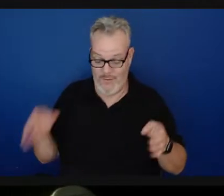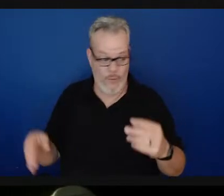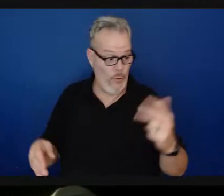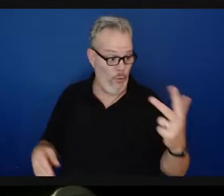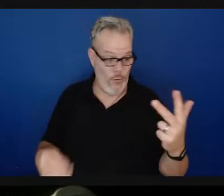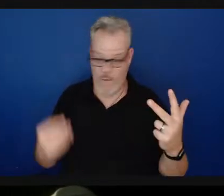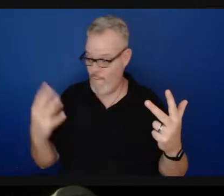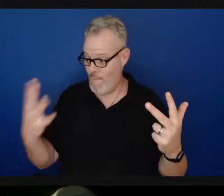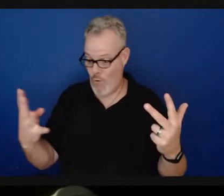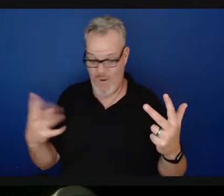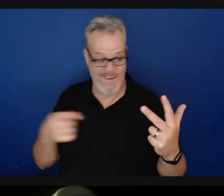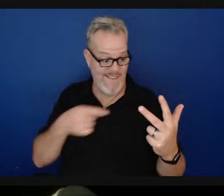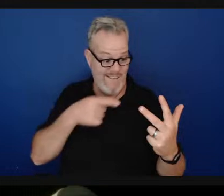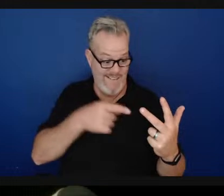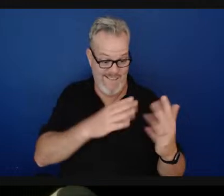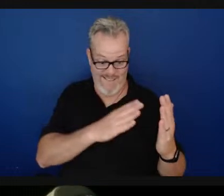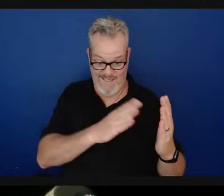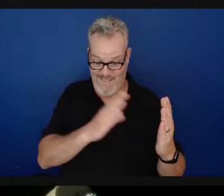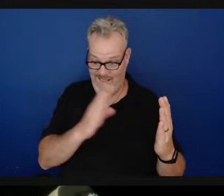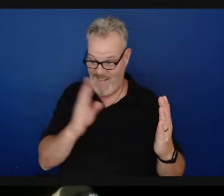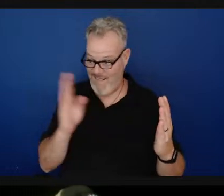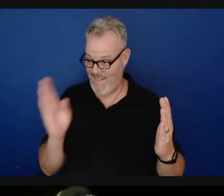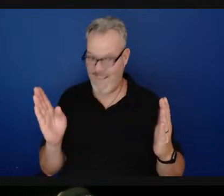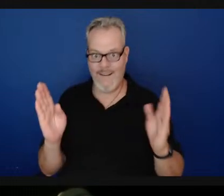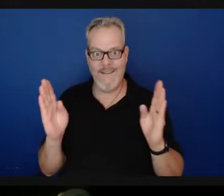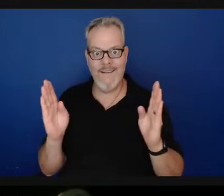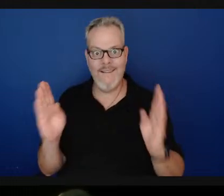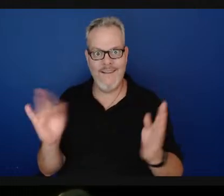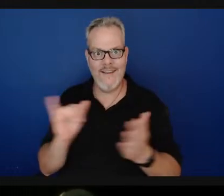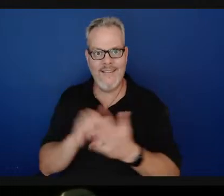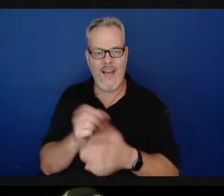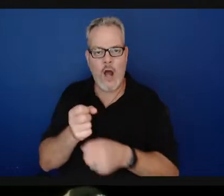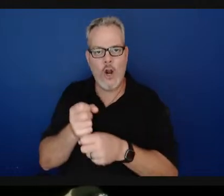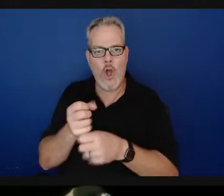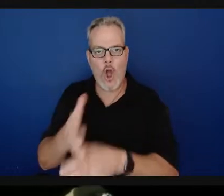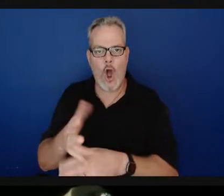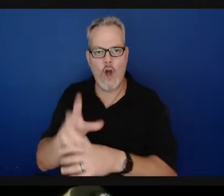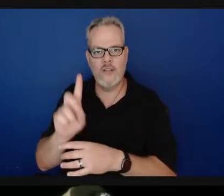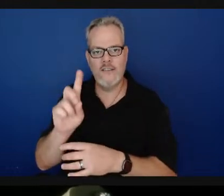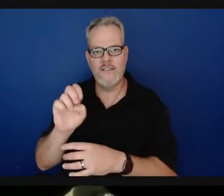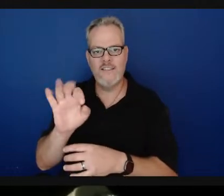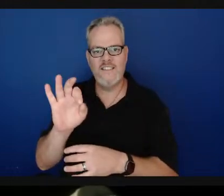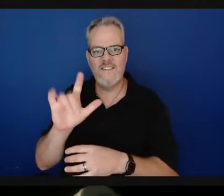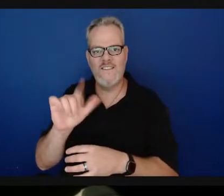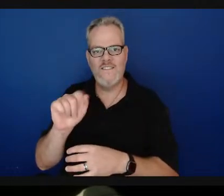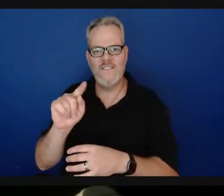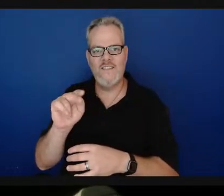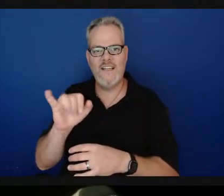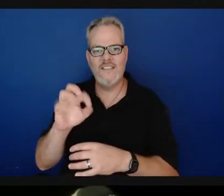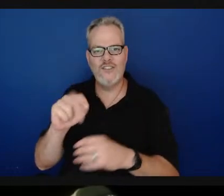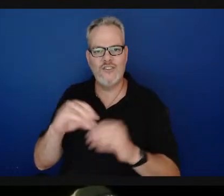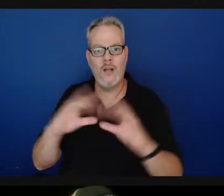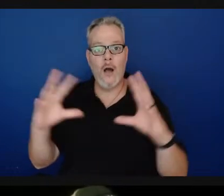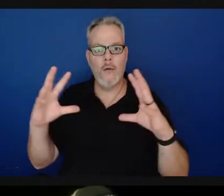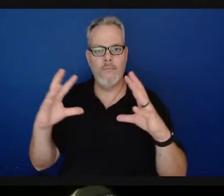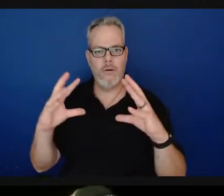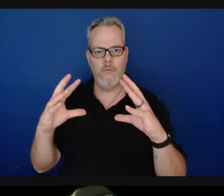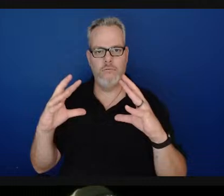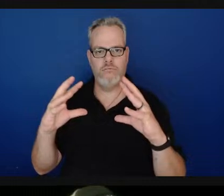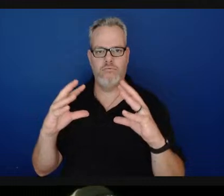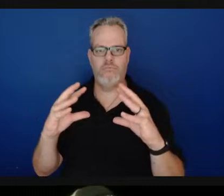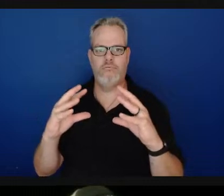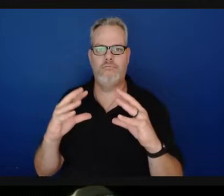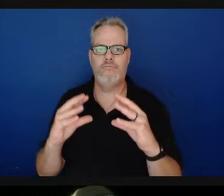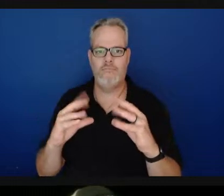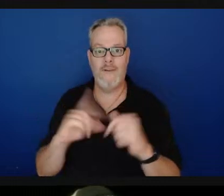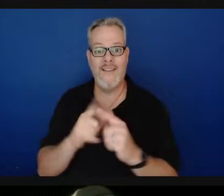here and depressurizes, causing deflation. Then it ends, and we have our pause building up to episode 5. And episode